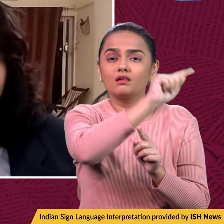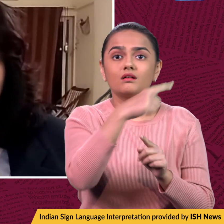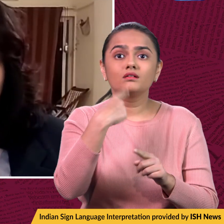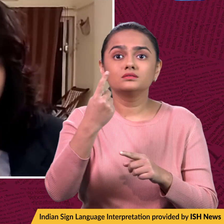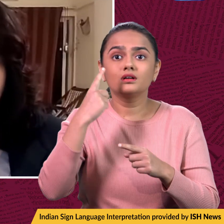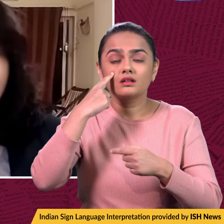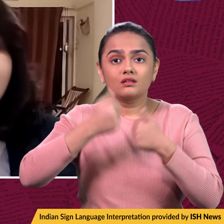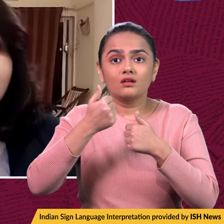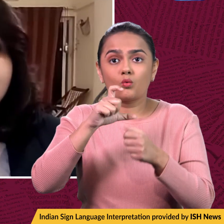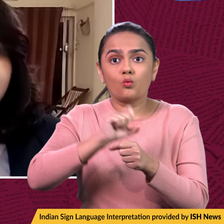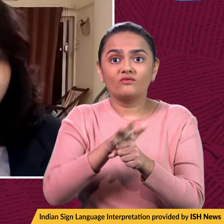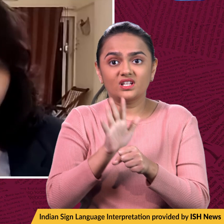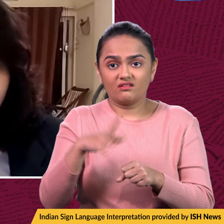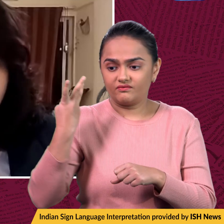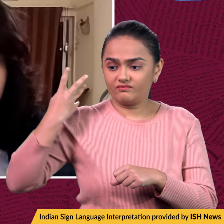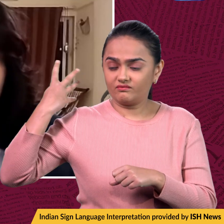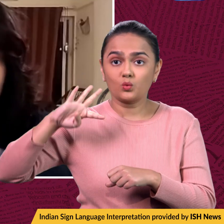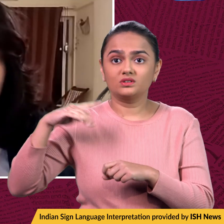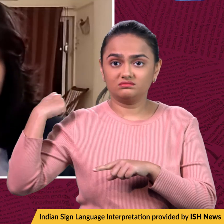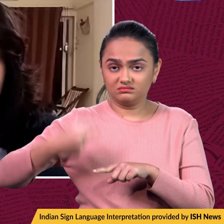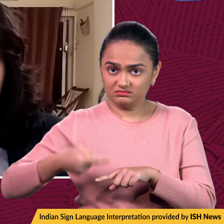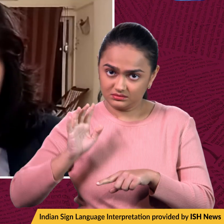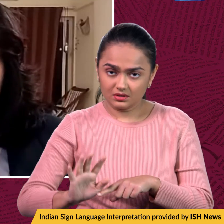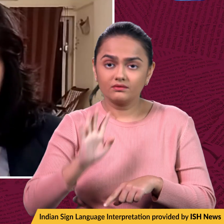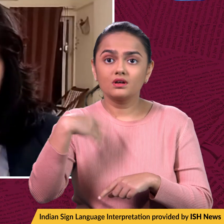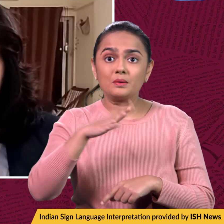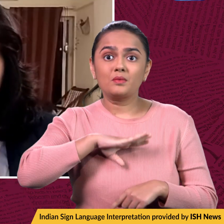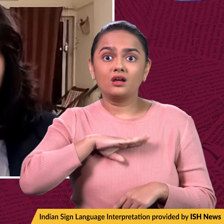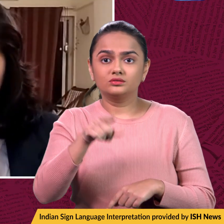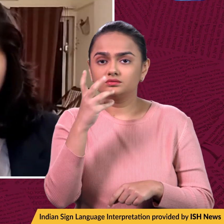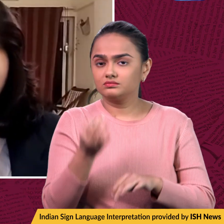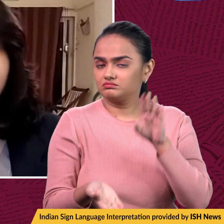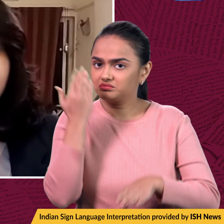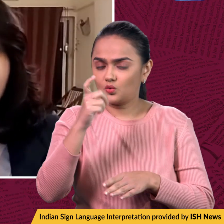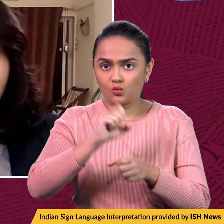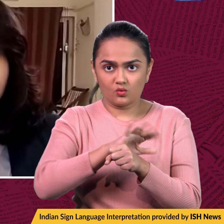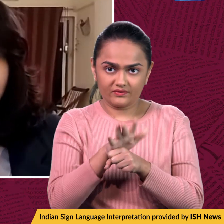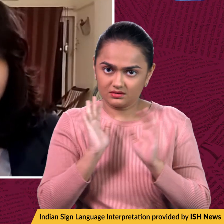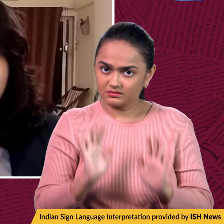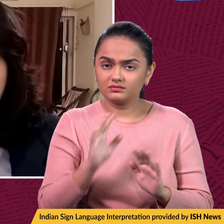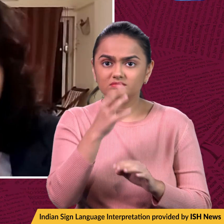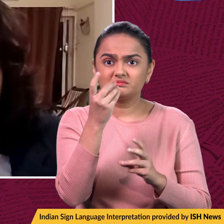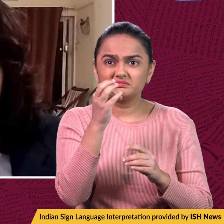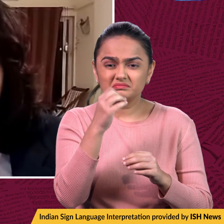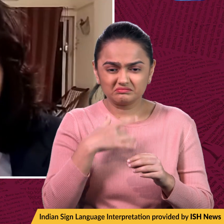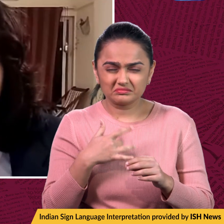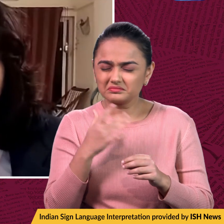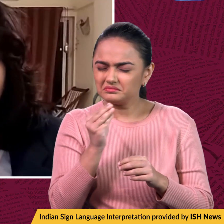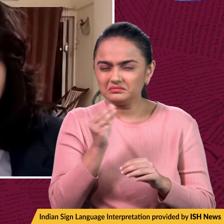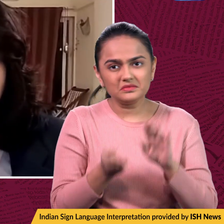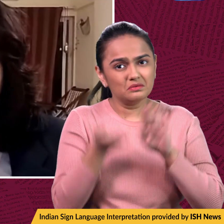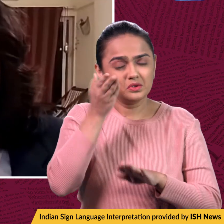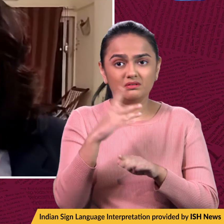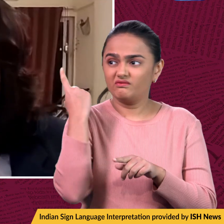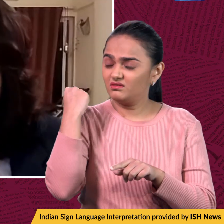positive for COVID in the last 4 days. Maharashtra is also reporting the highest number of COVID cases. The number is marginally higher